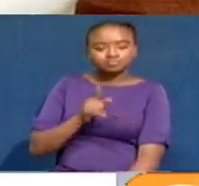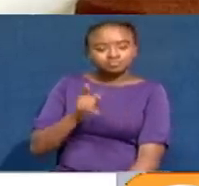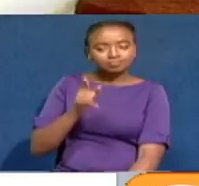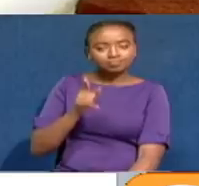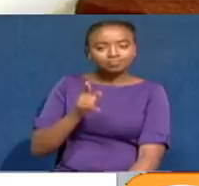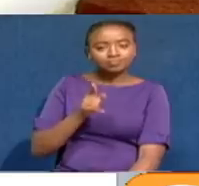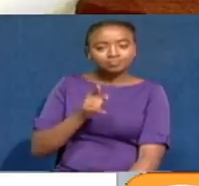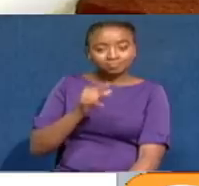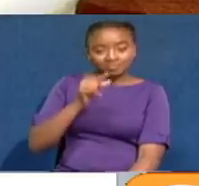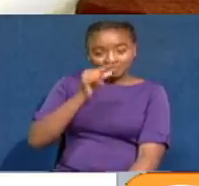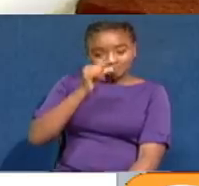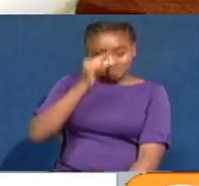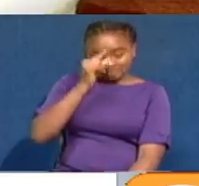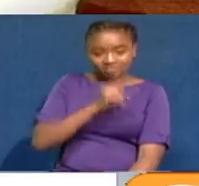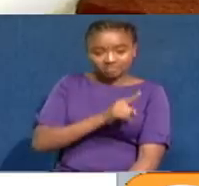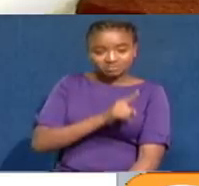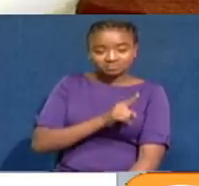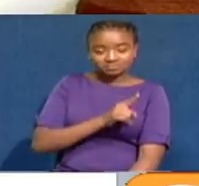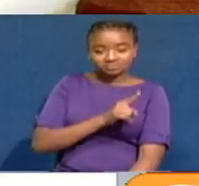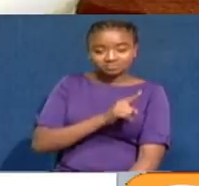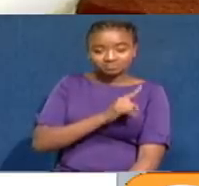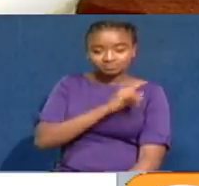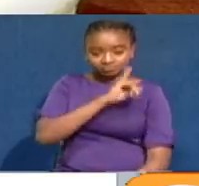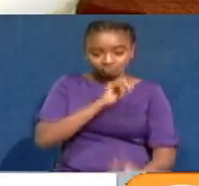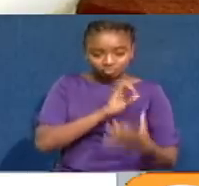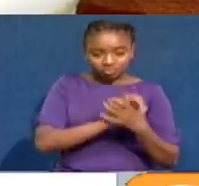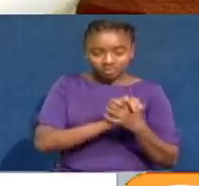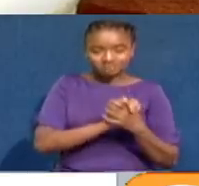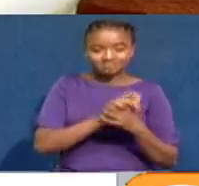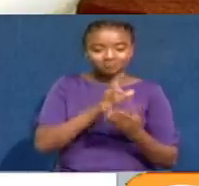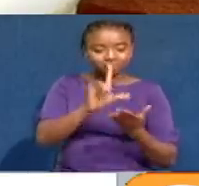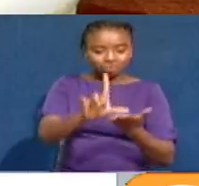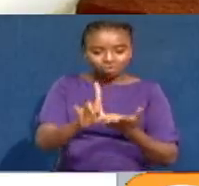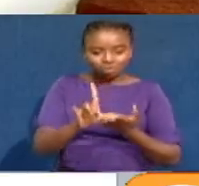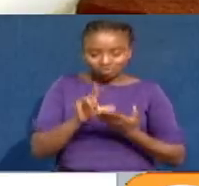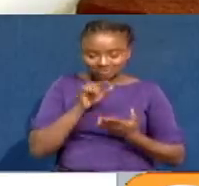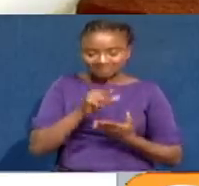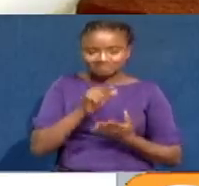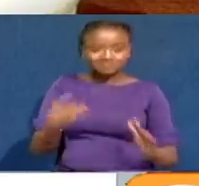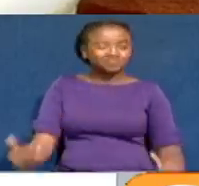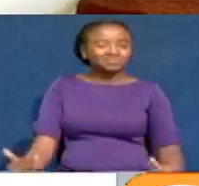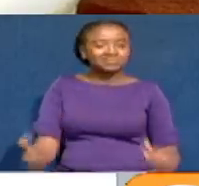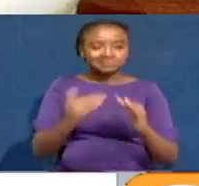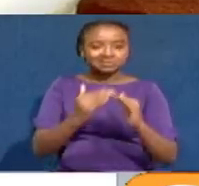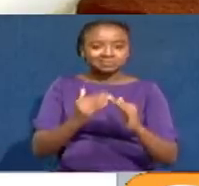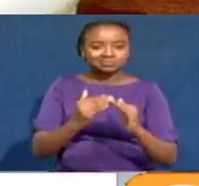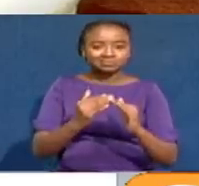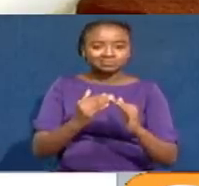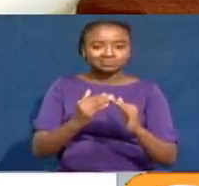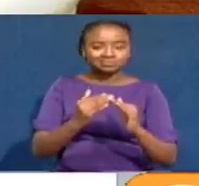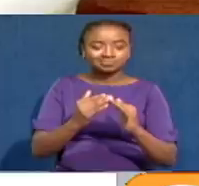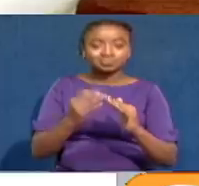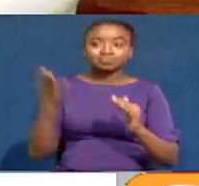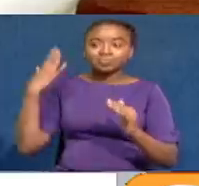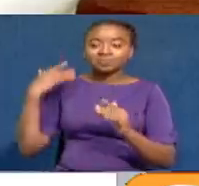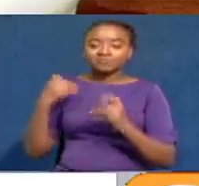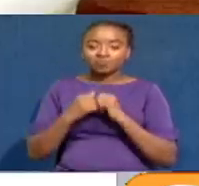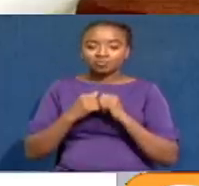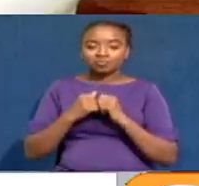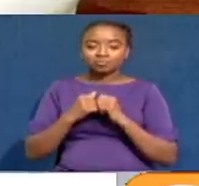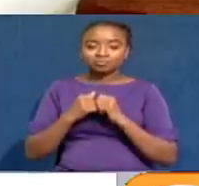taken from 1.8 trillion they got from President Kibaki in 2012, now we have ballooned that. If